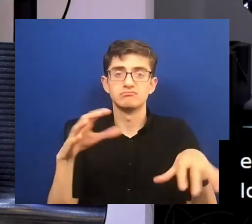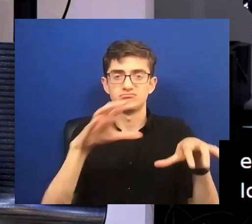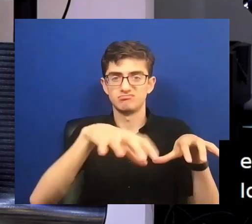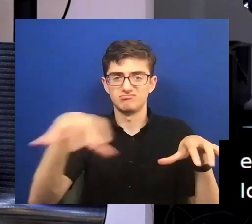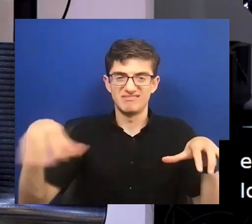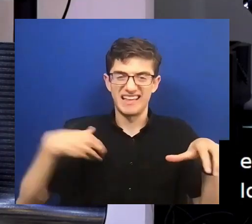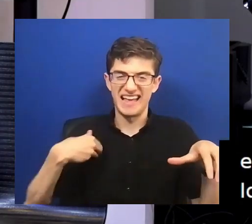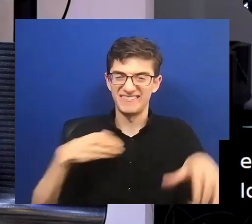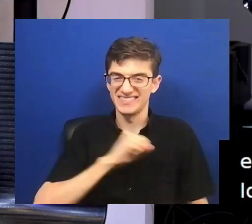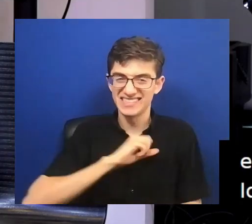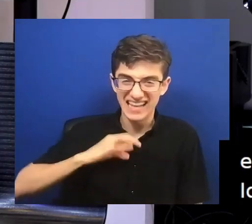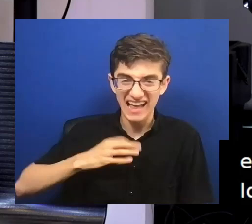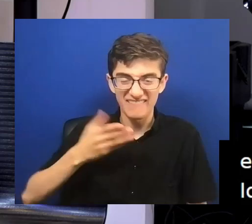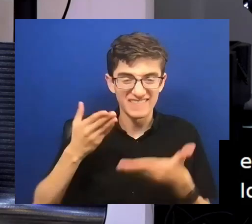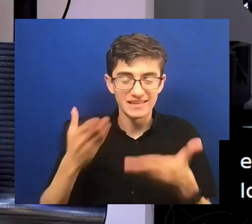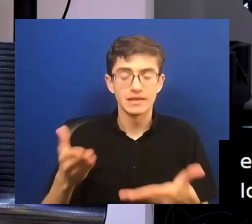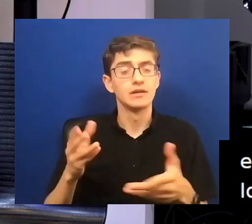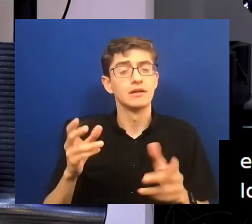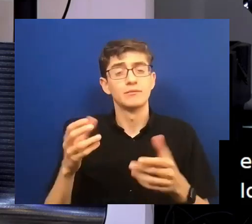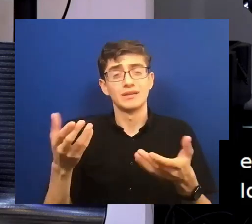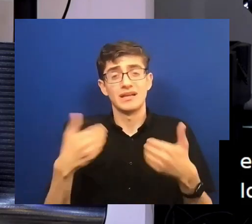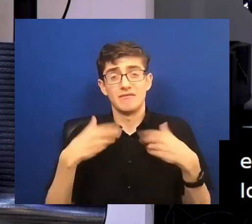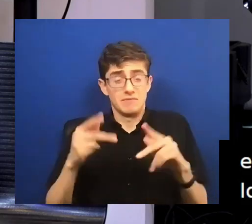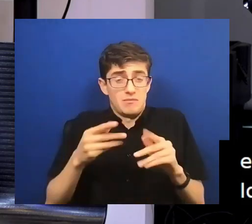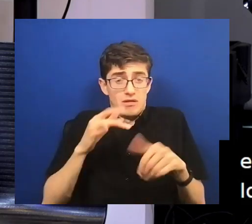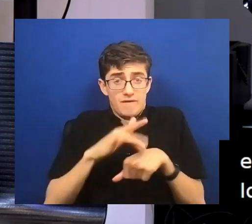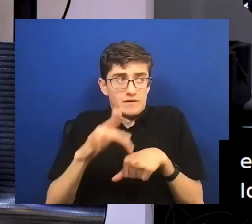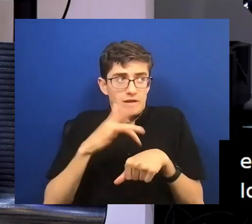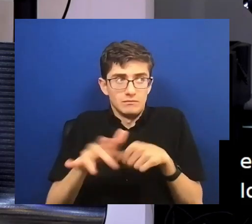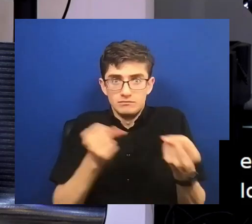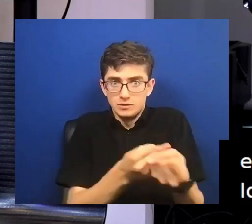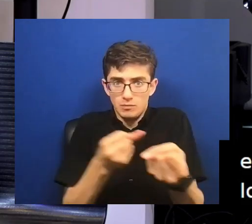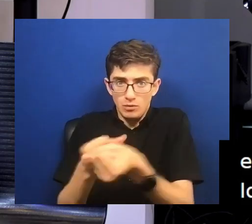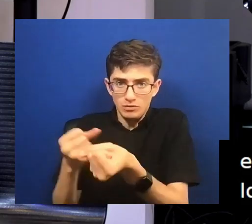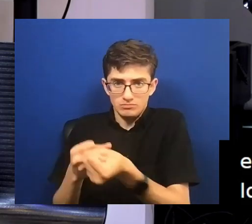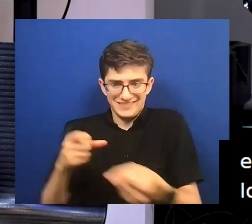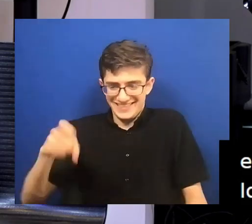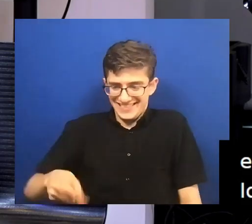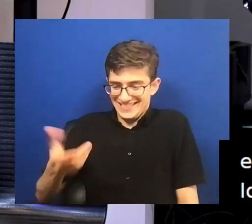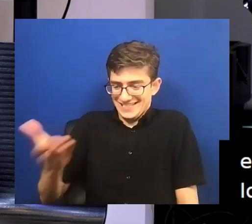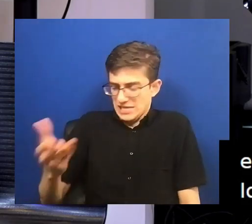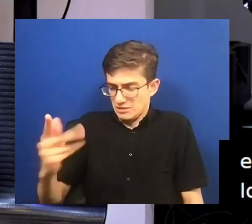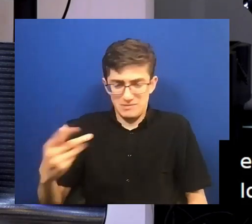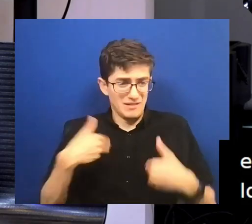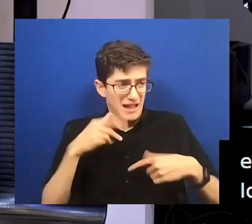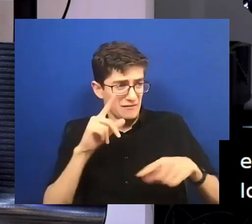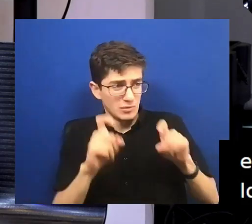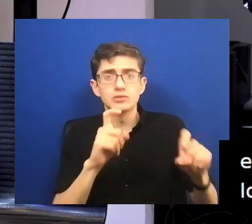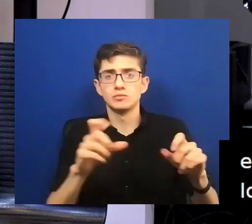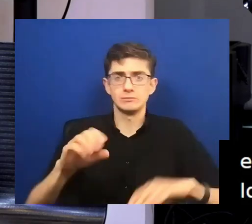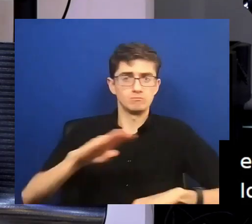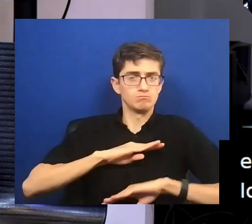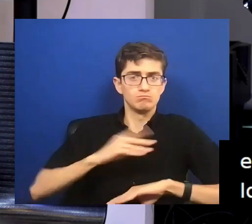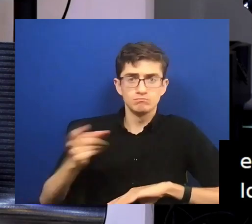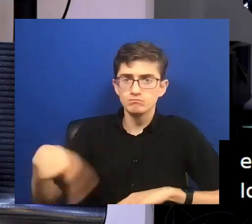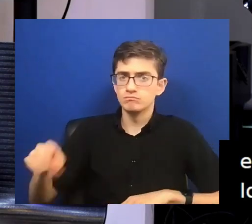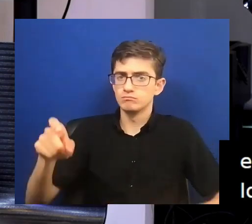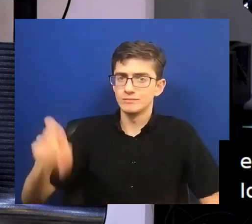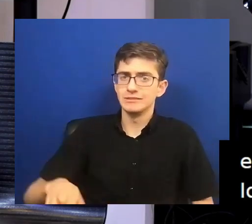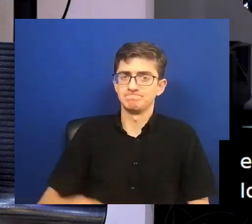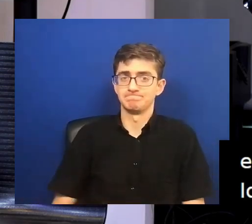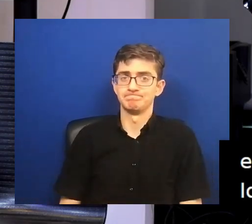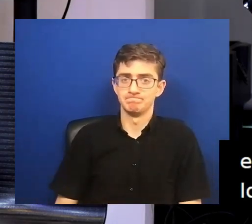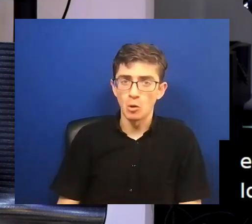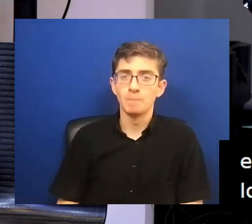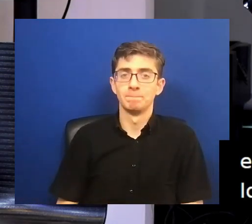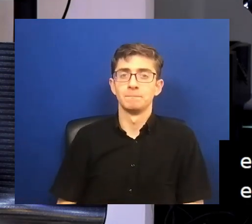that these people are available for our neighbors to ask these sorts of questions and get this kind of support every day. So with